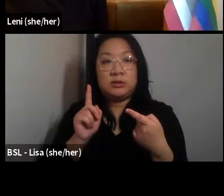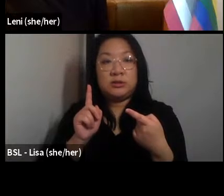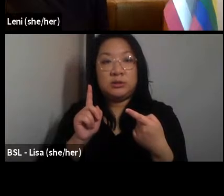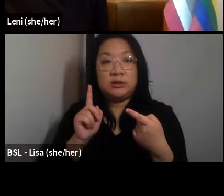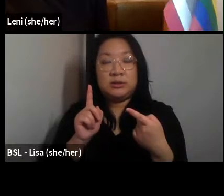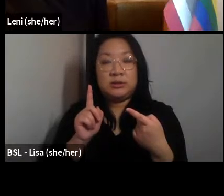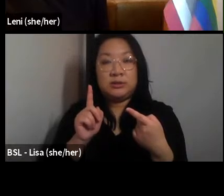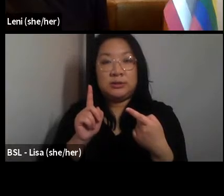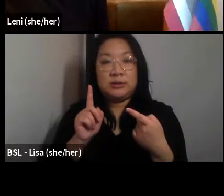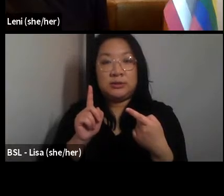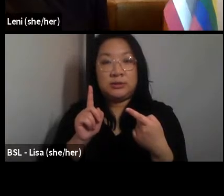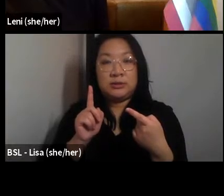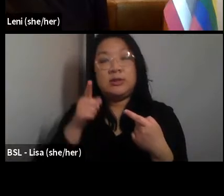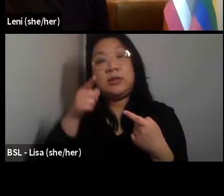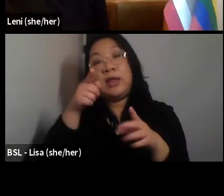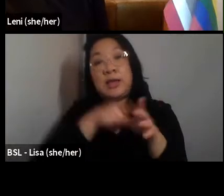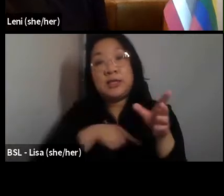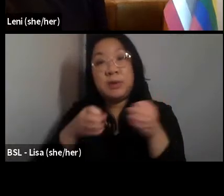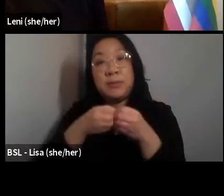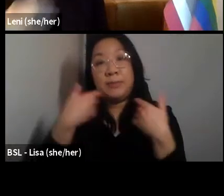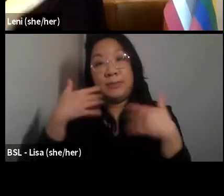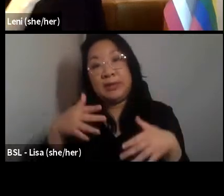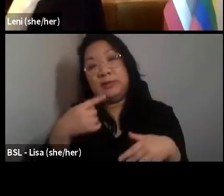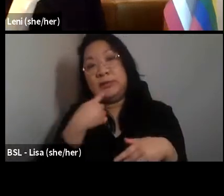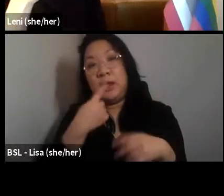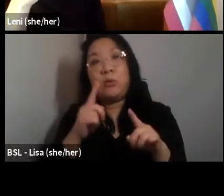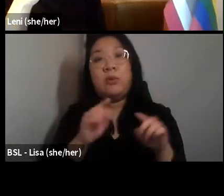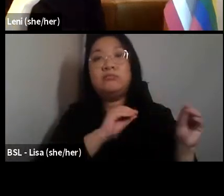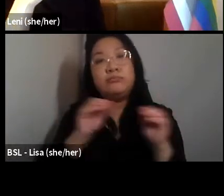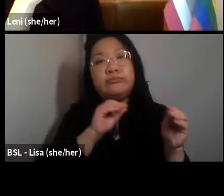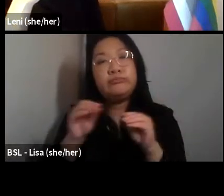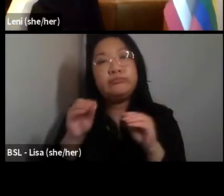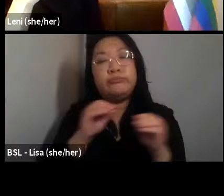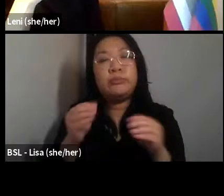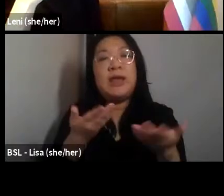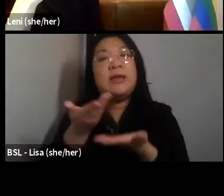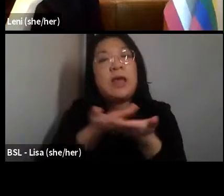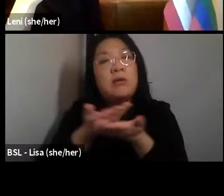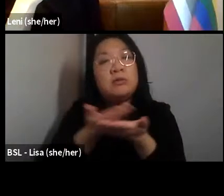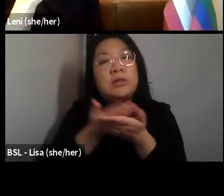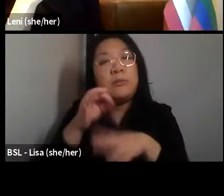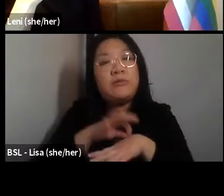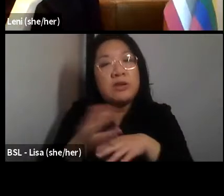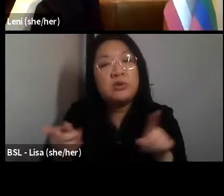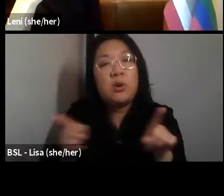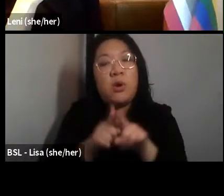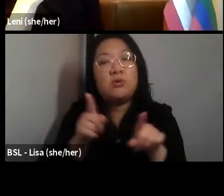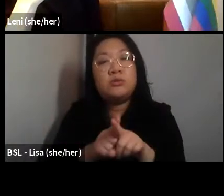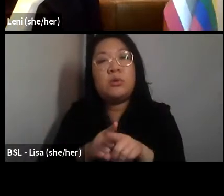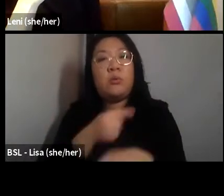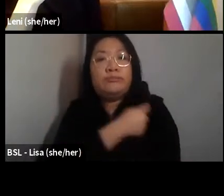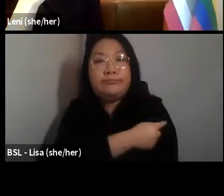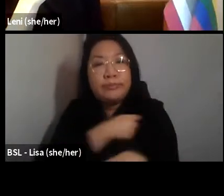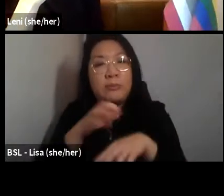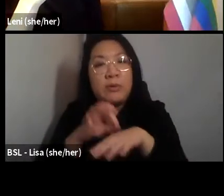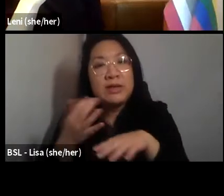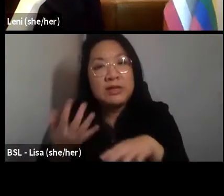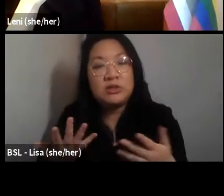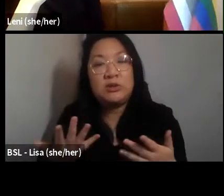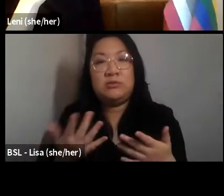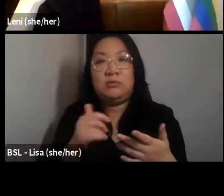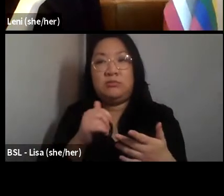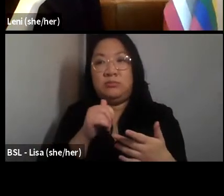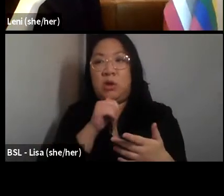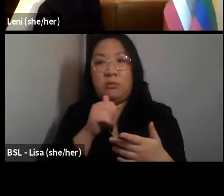Yasmin mentioned, just to educate the medical and counselling professions, indeed, that it's not a